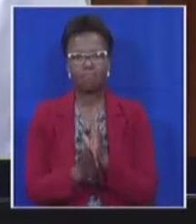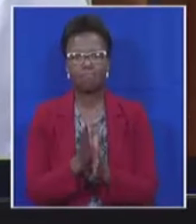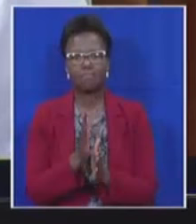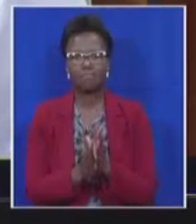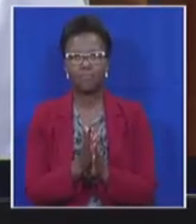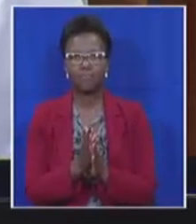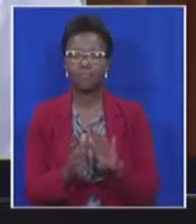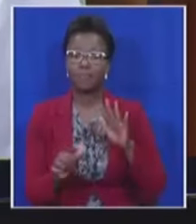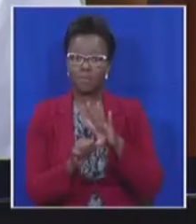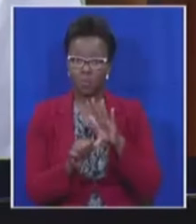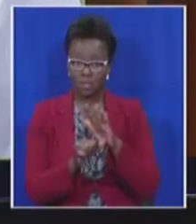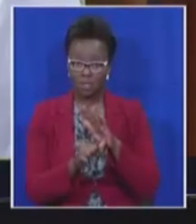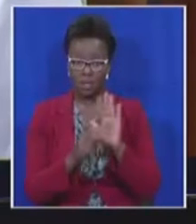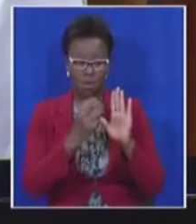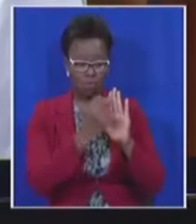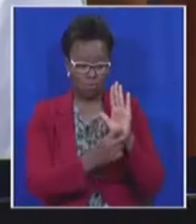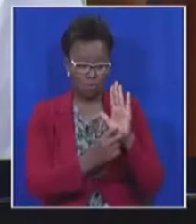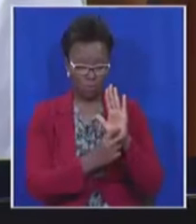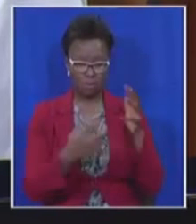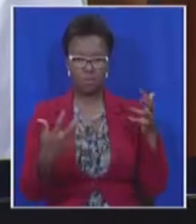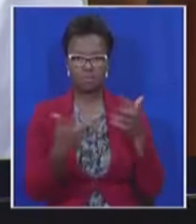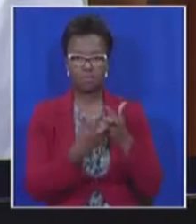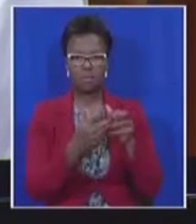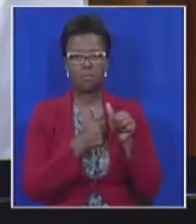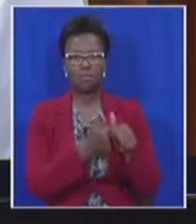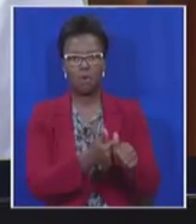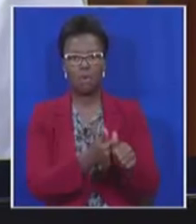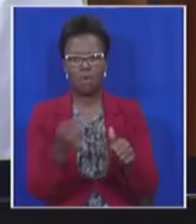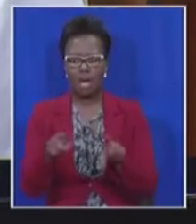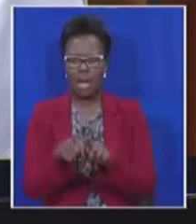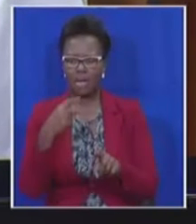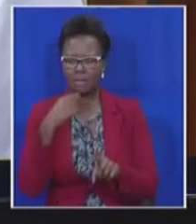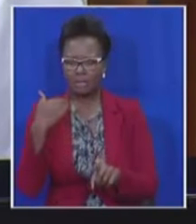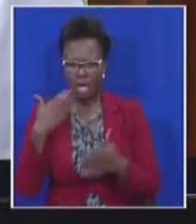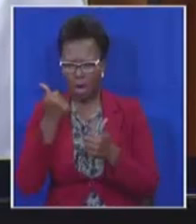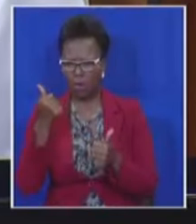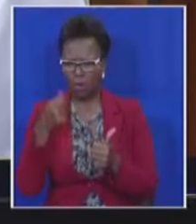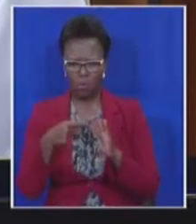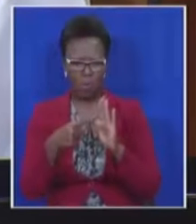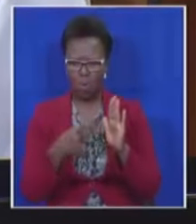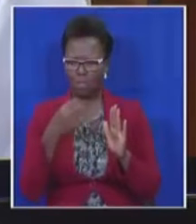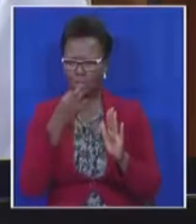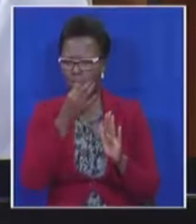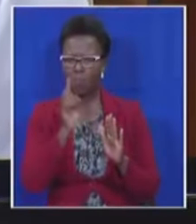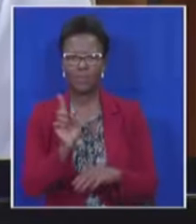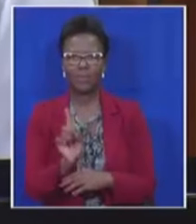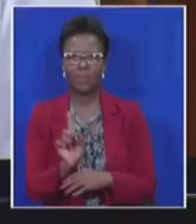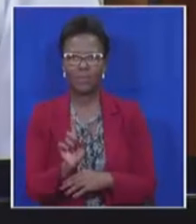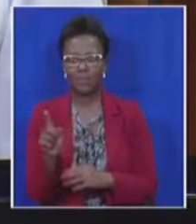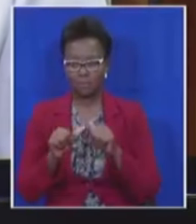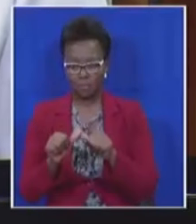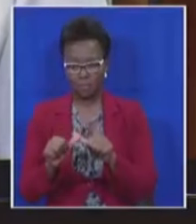that we follow the rules and not pretend we don't know what they are and what they say. Proceed, Honourable